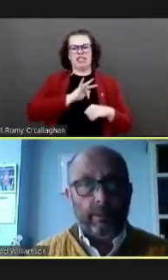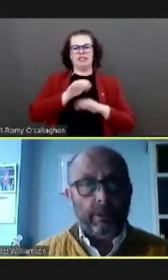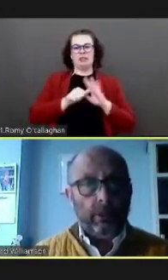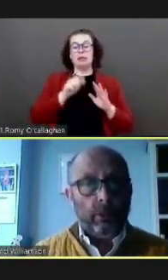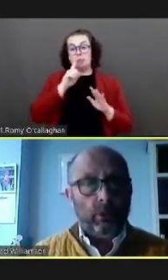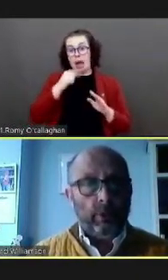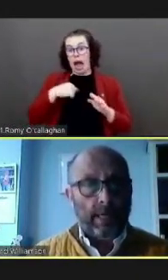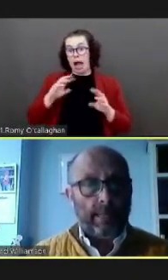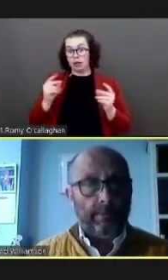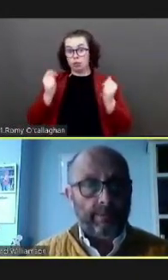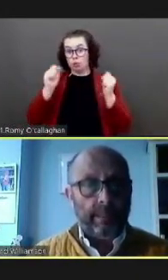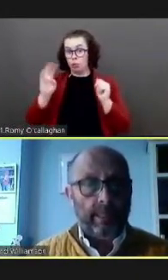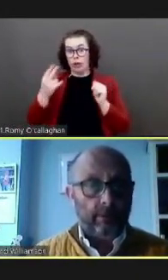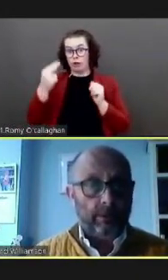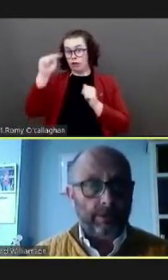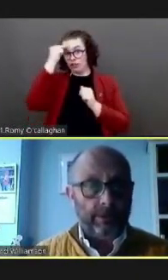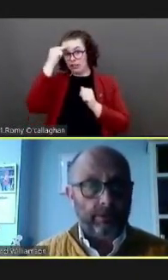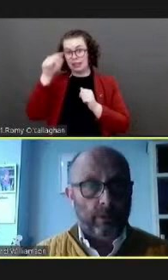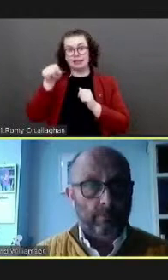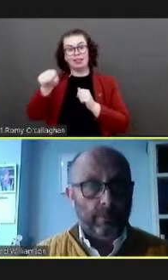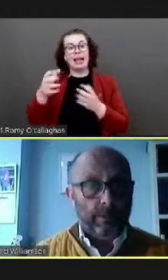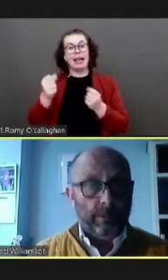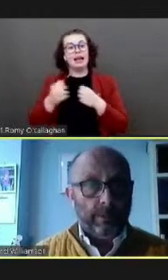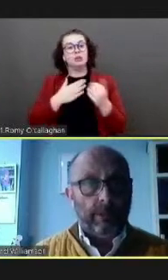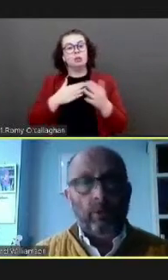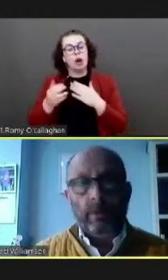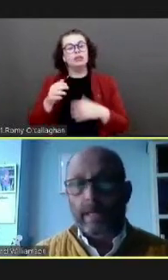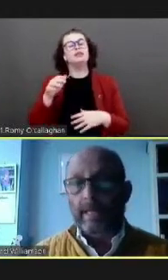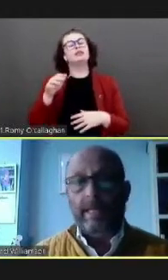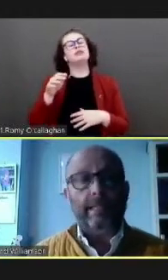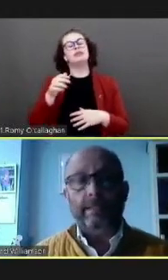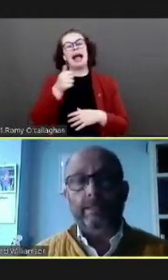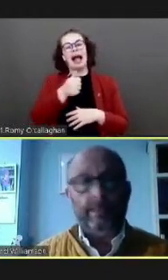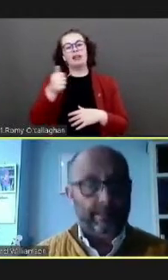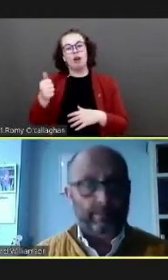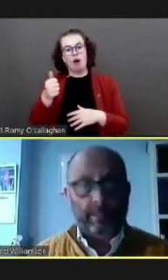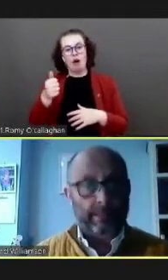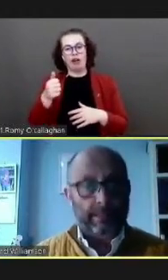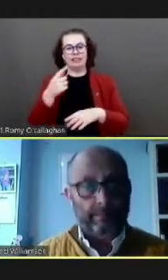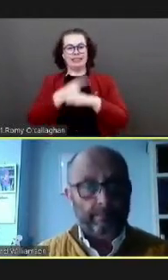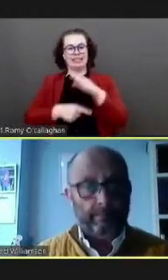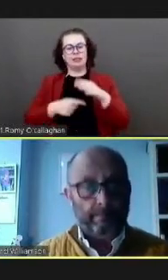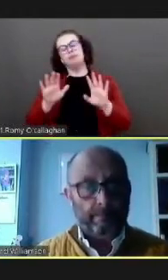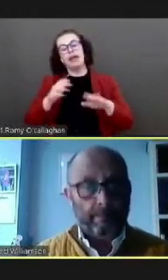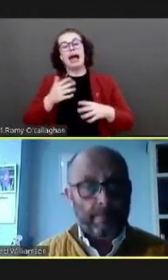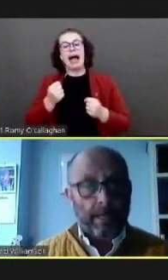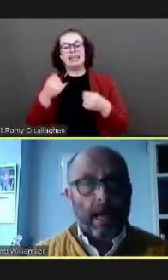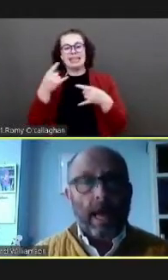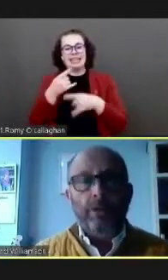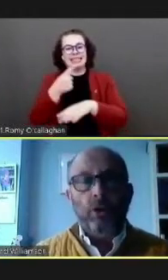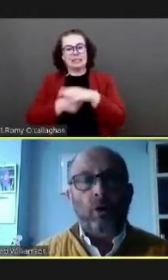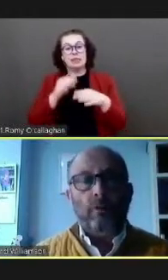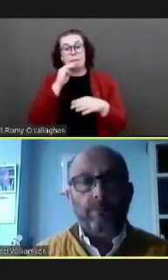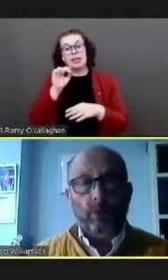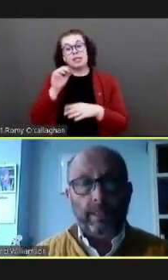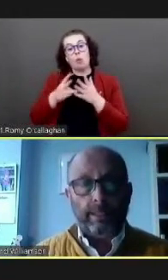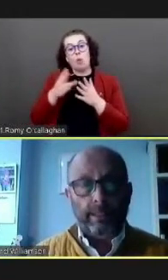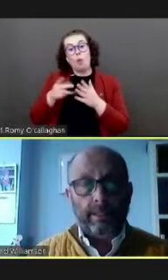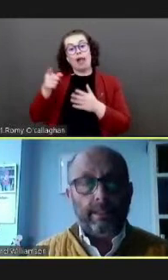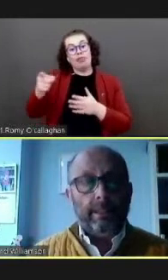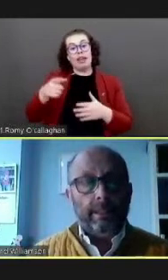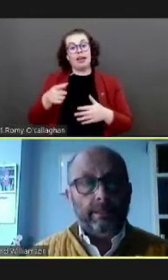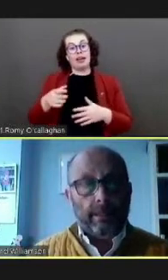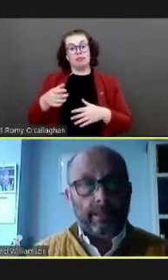with someone who had fetal alcohol syndrome. So a hidden disability, and not